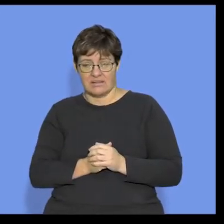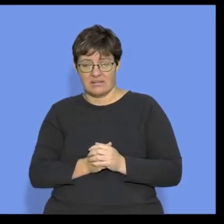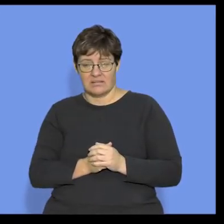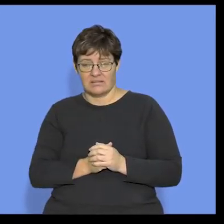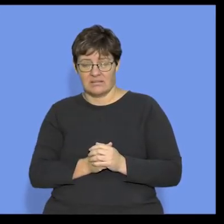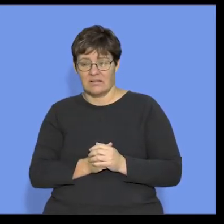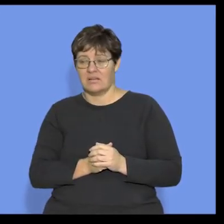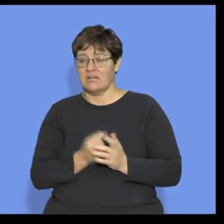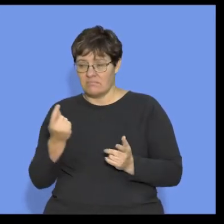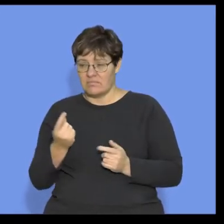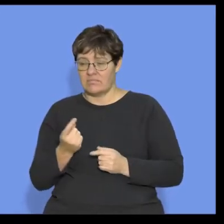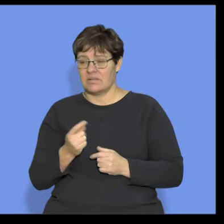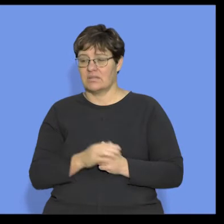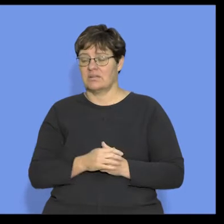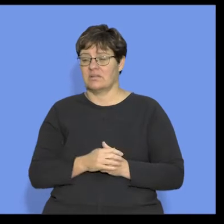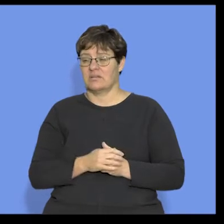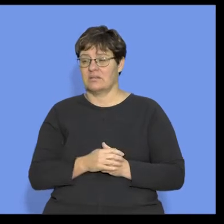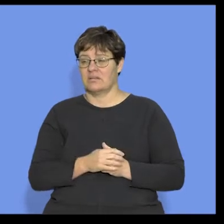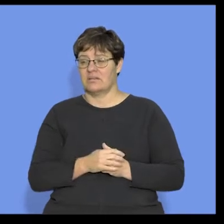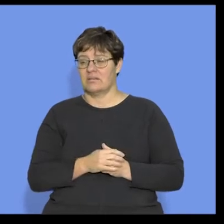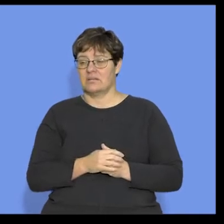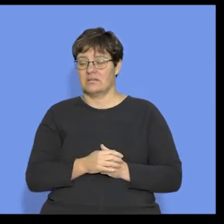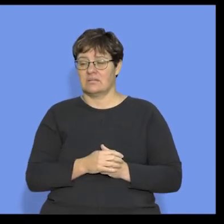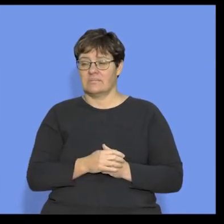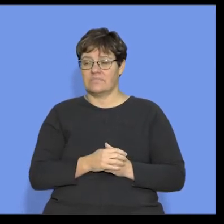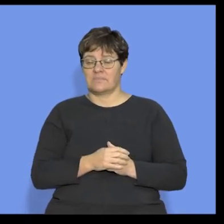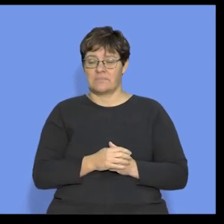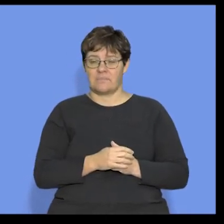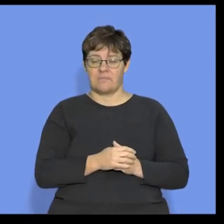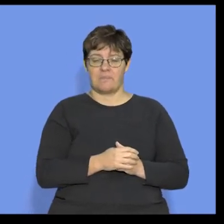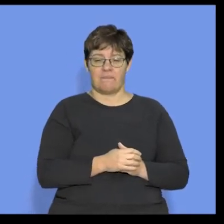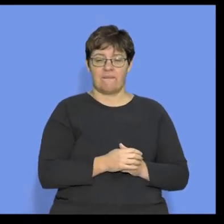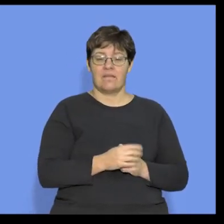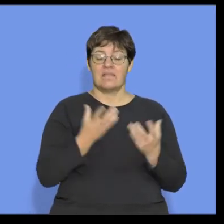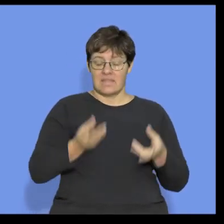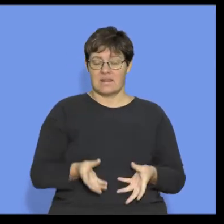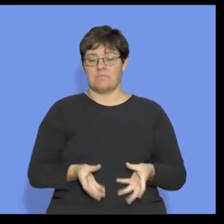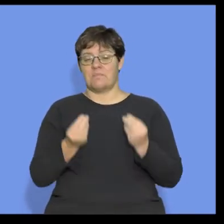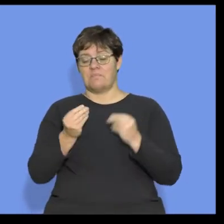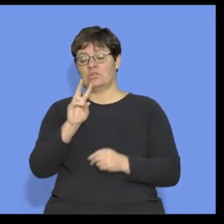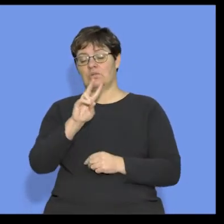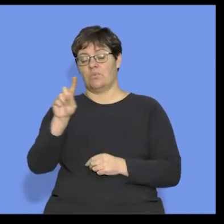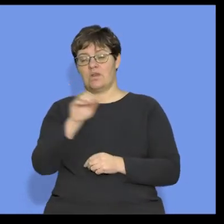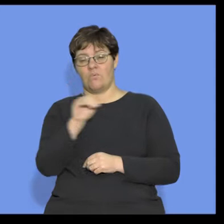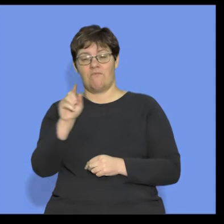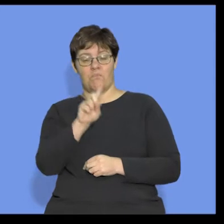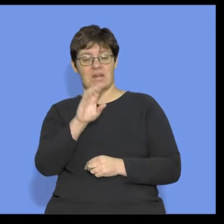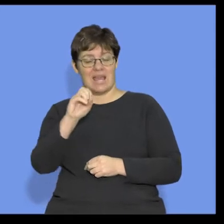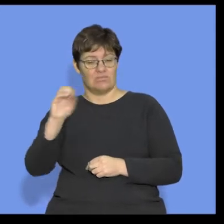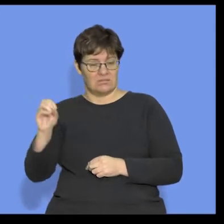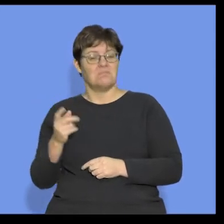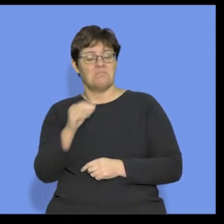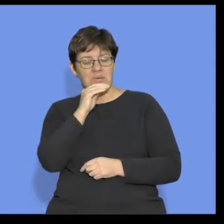is the probability of getting blue? 7 out of 10 of getting red, 3 out of 10. We get 21